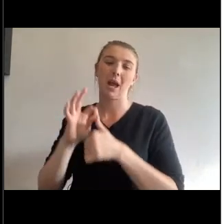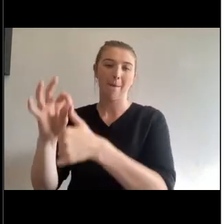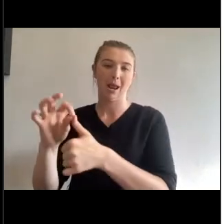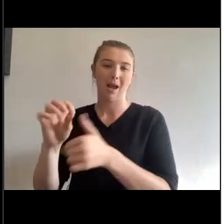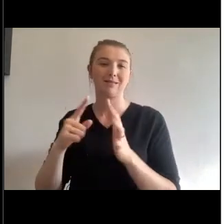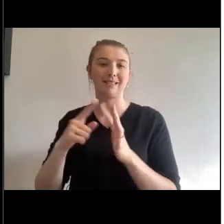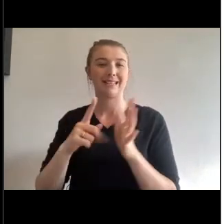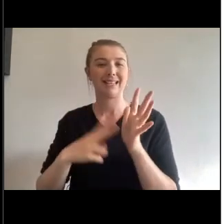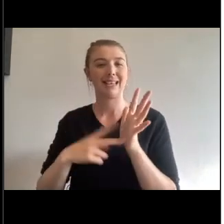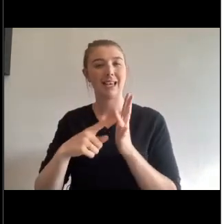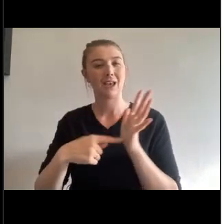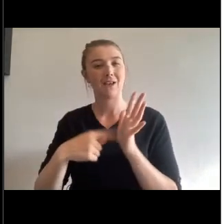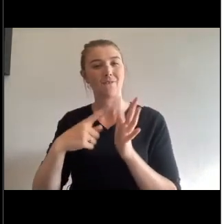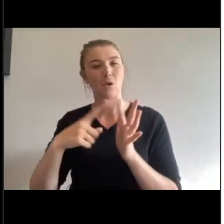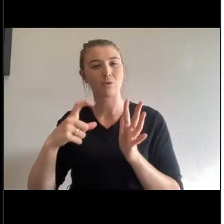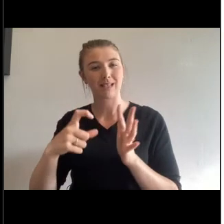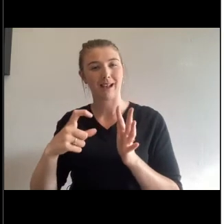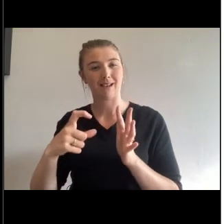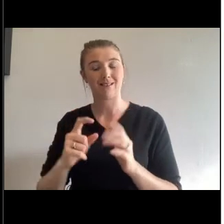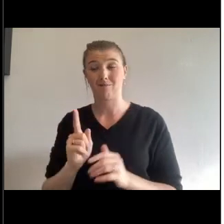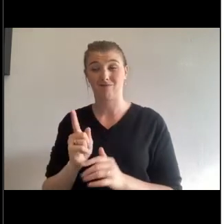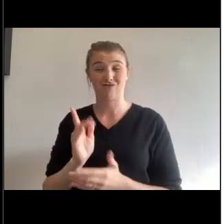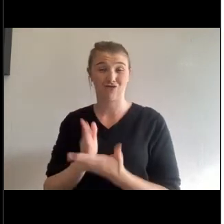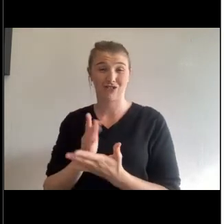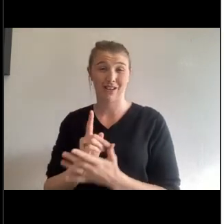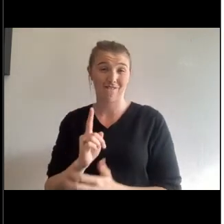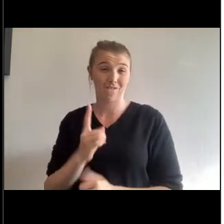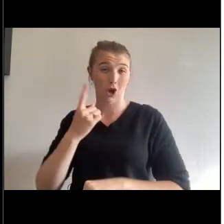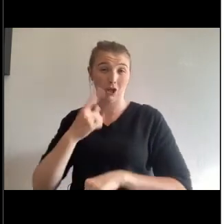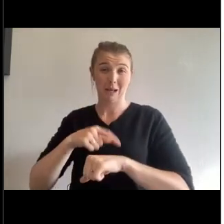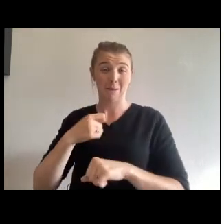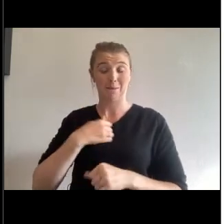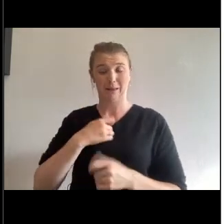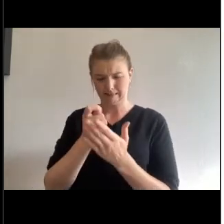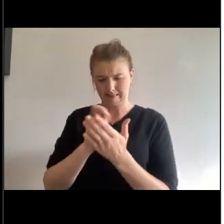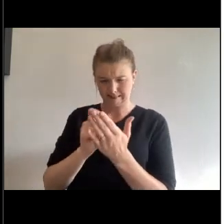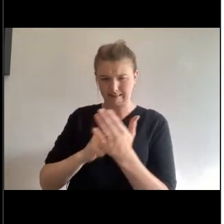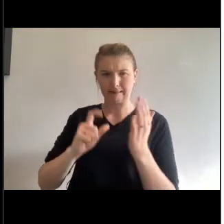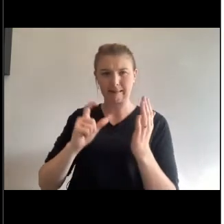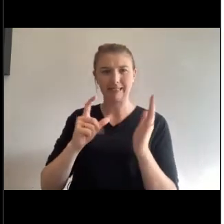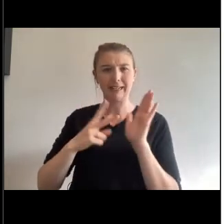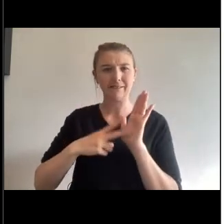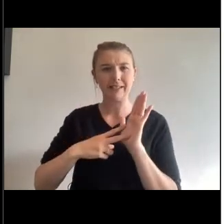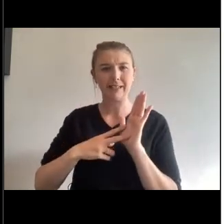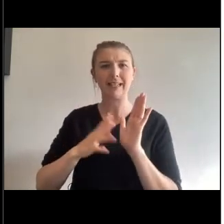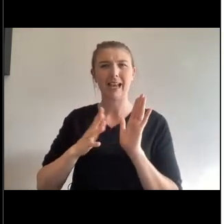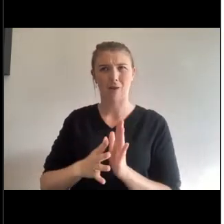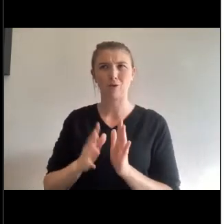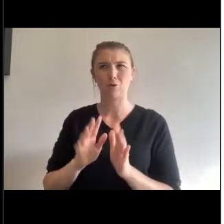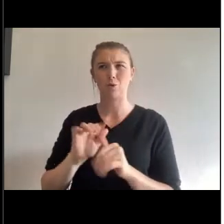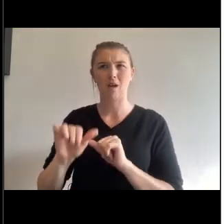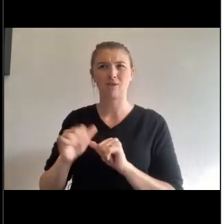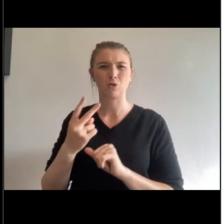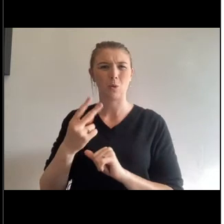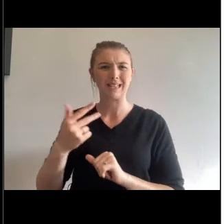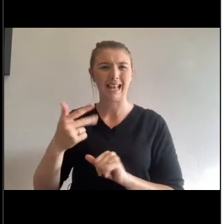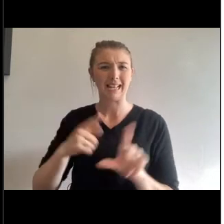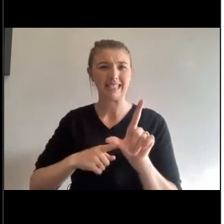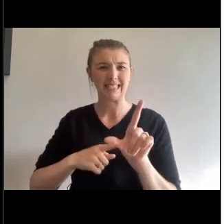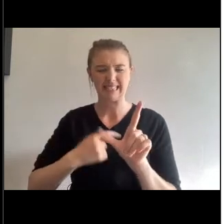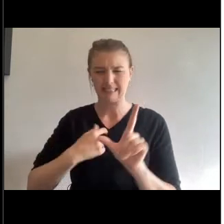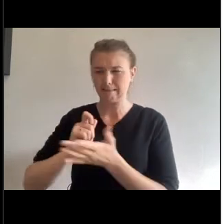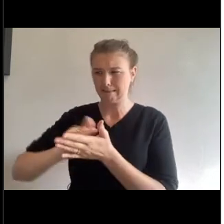first time I did a CV. That was in 1992, and I had to redo my CV after 28 years, and I got the